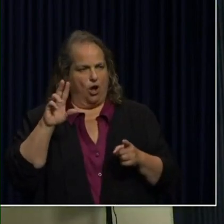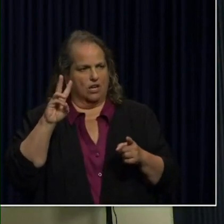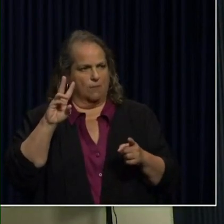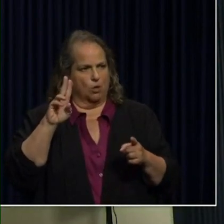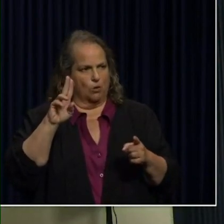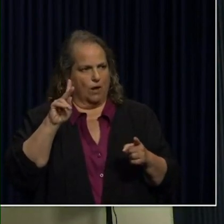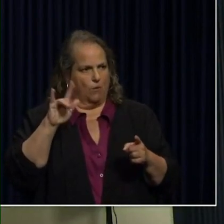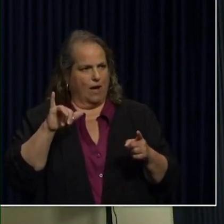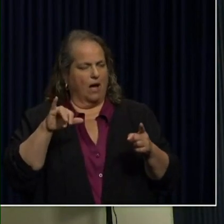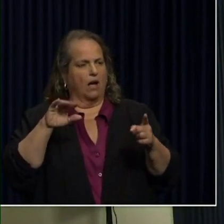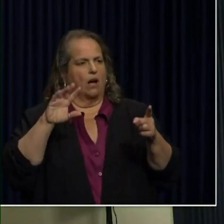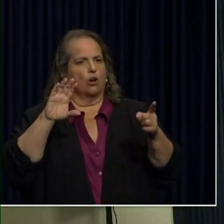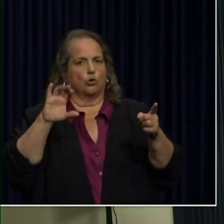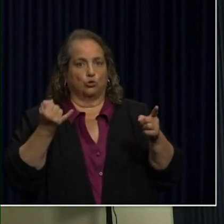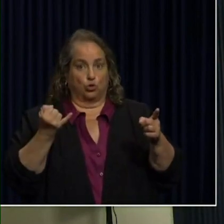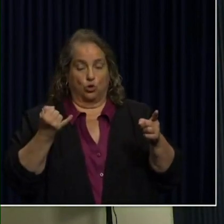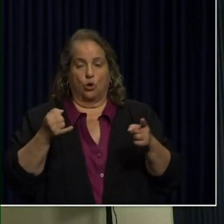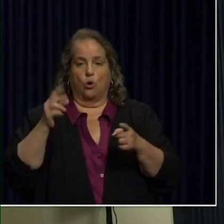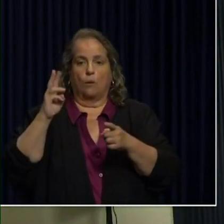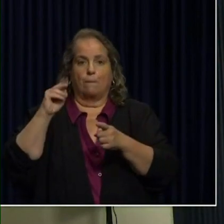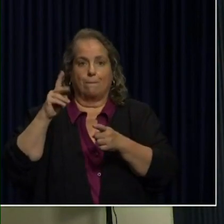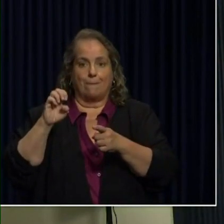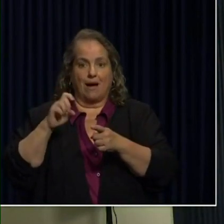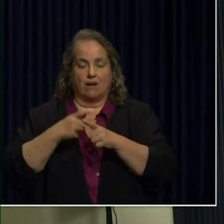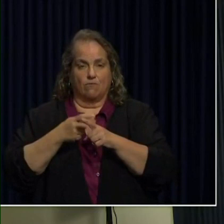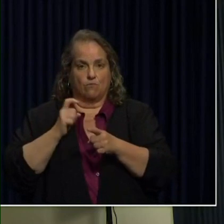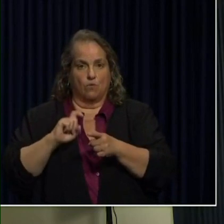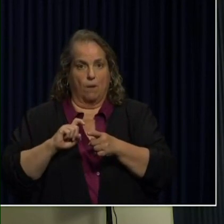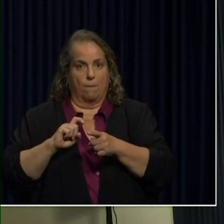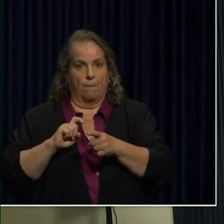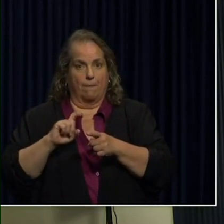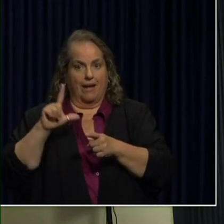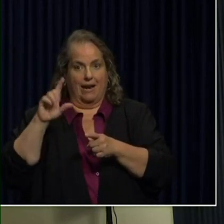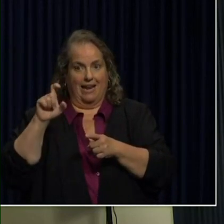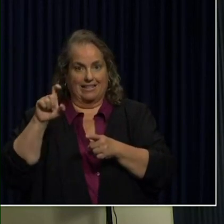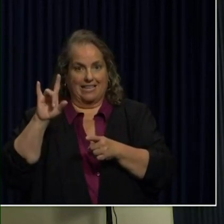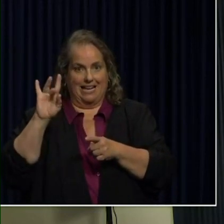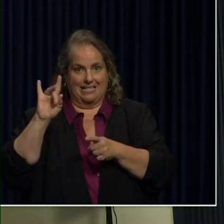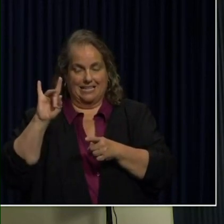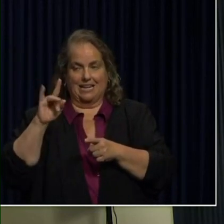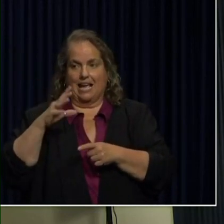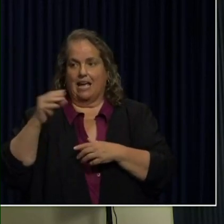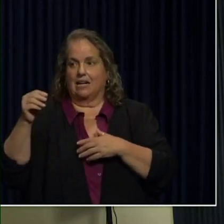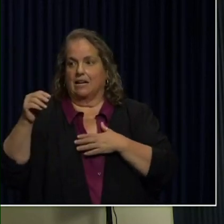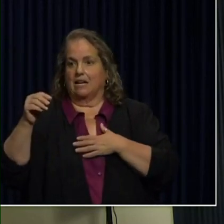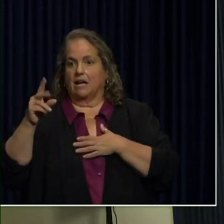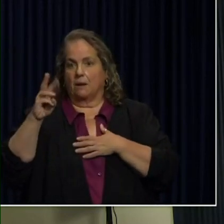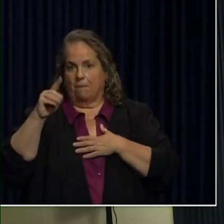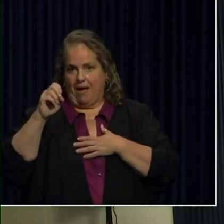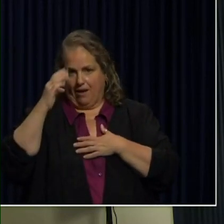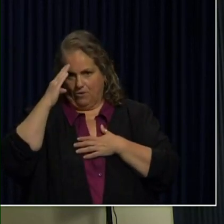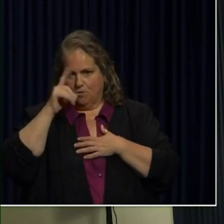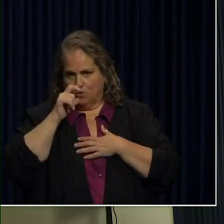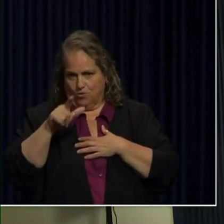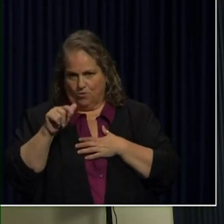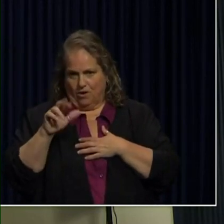Morgan Watkins from the Courier-Journal, Mike Valente from Lex 18. Mike, I do know who you